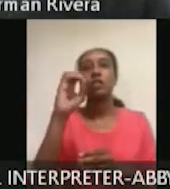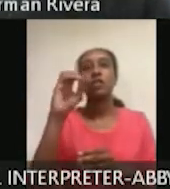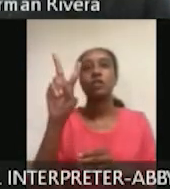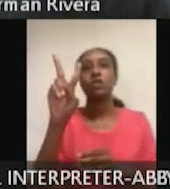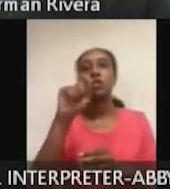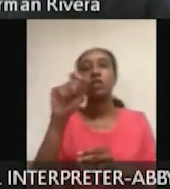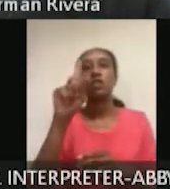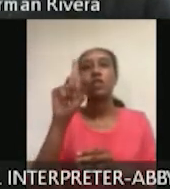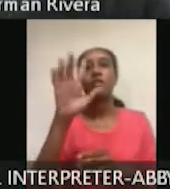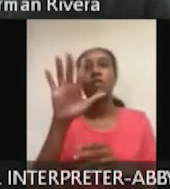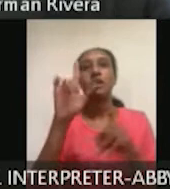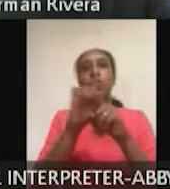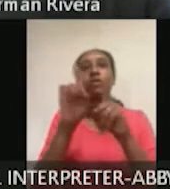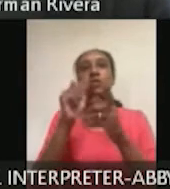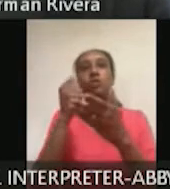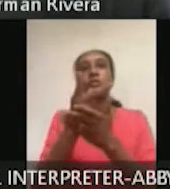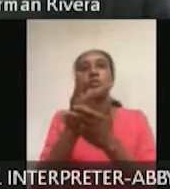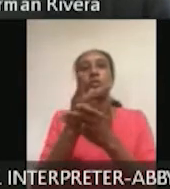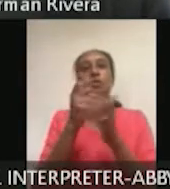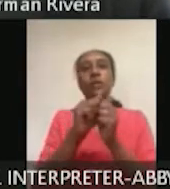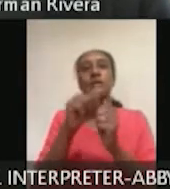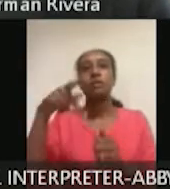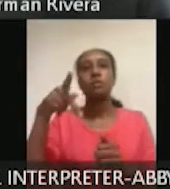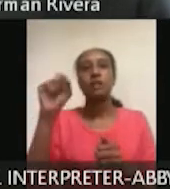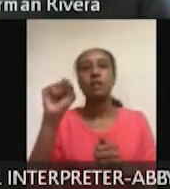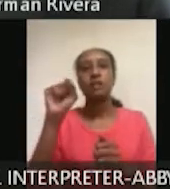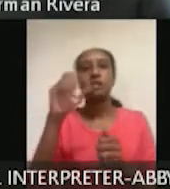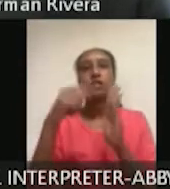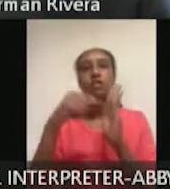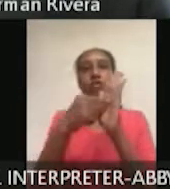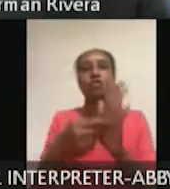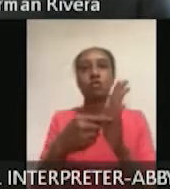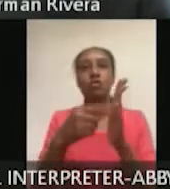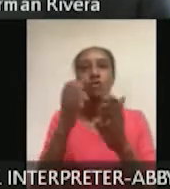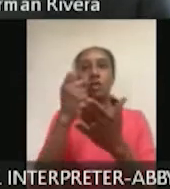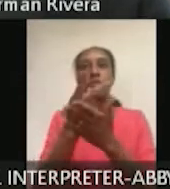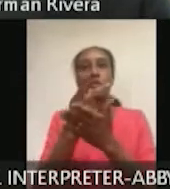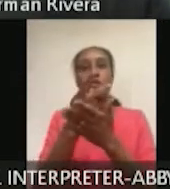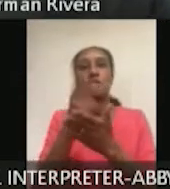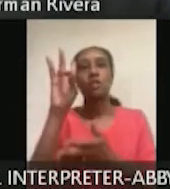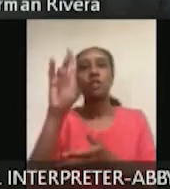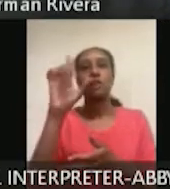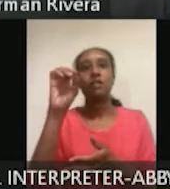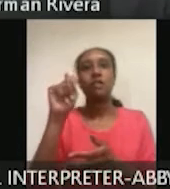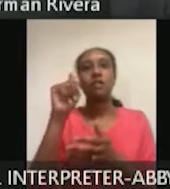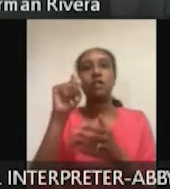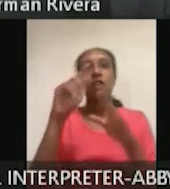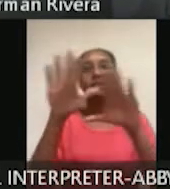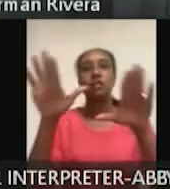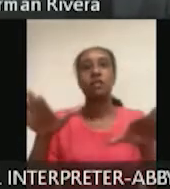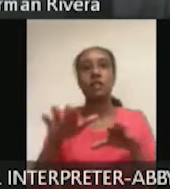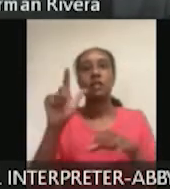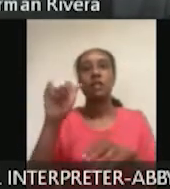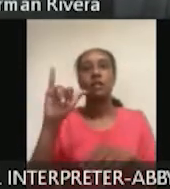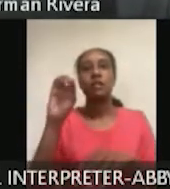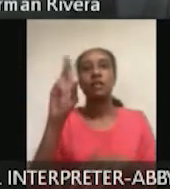1-002-15, was also approved with the PPS and shows the approved 7-lot layout with the